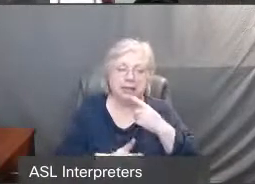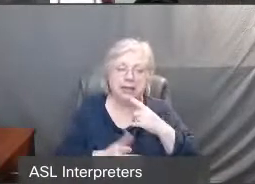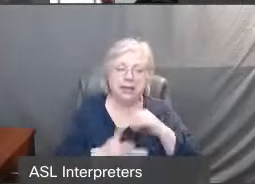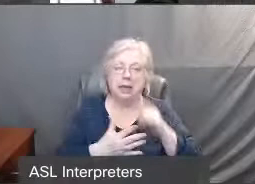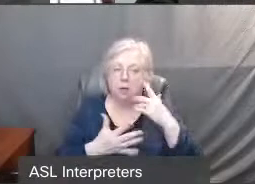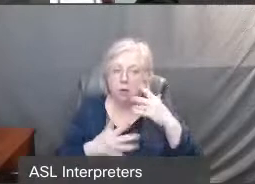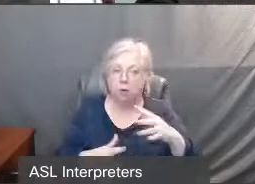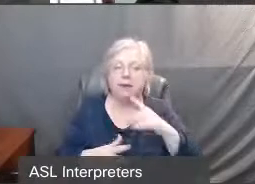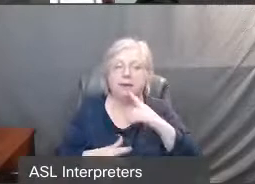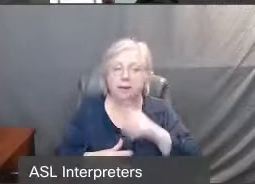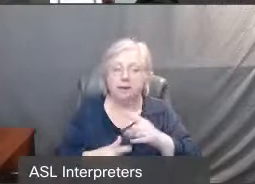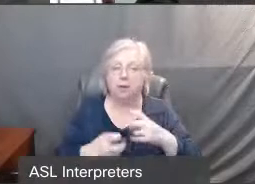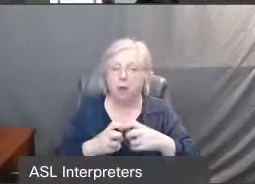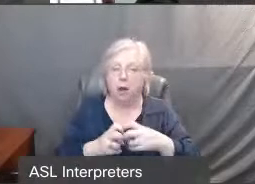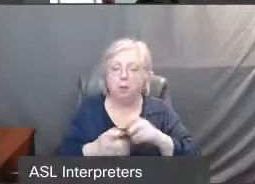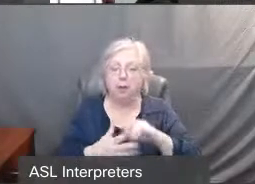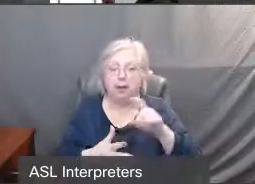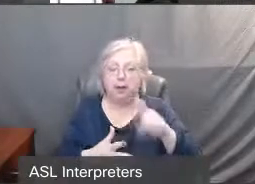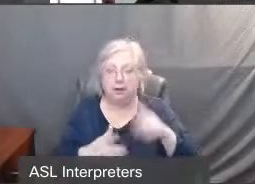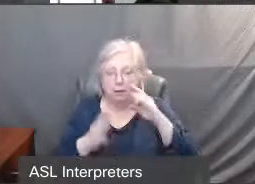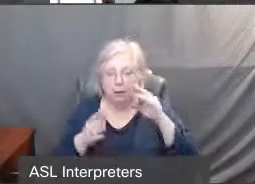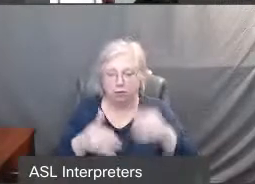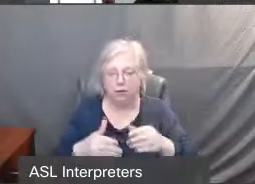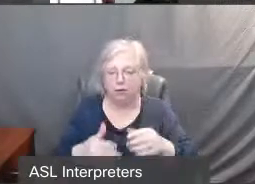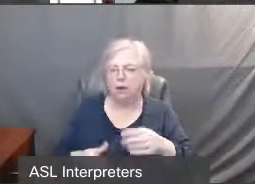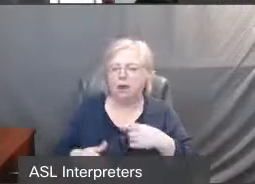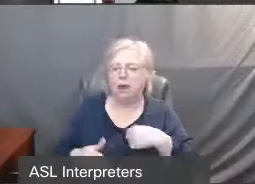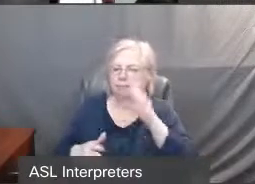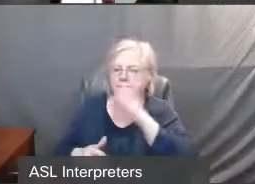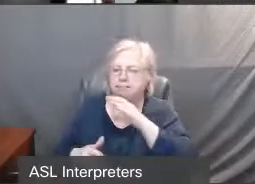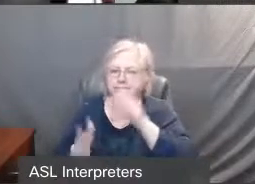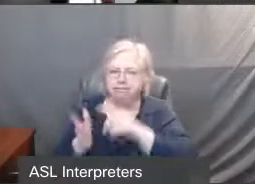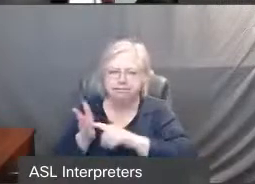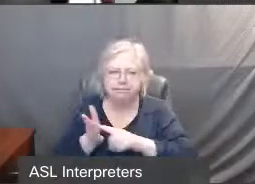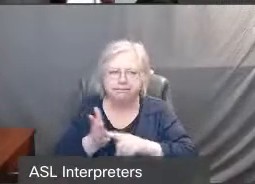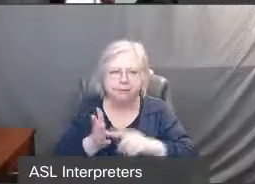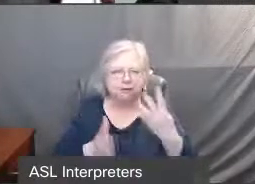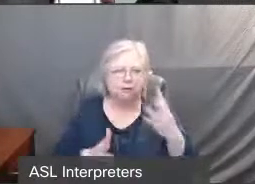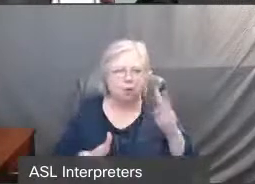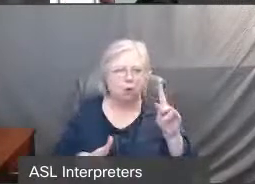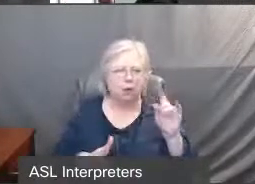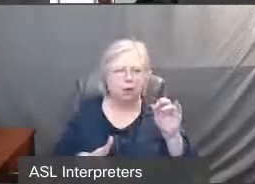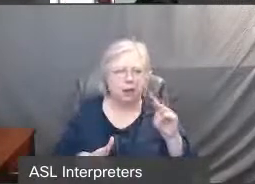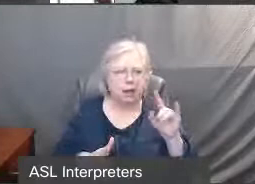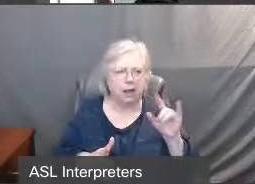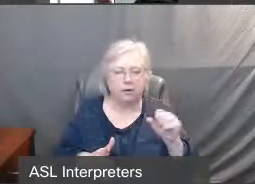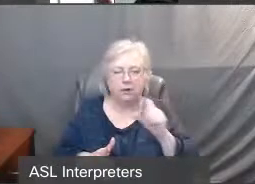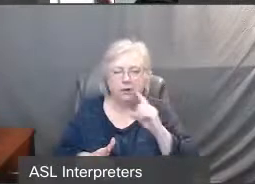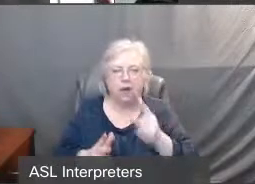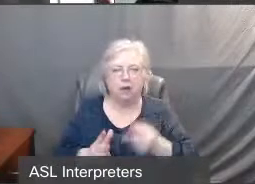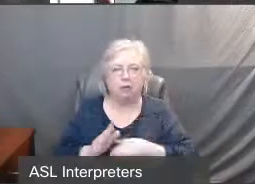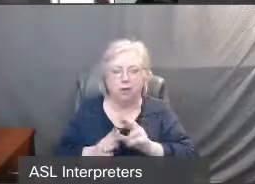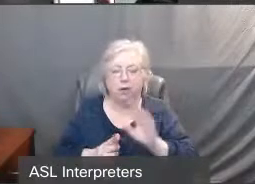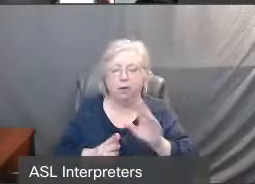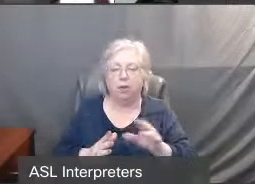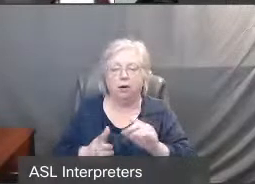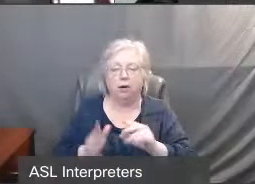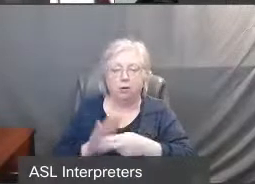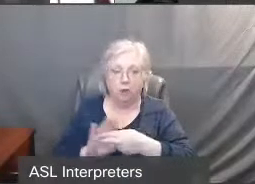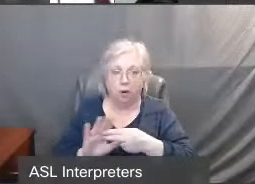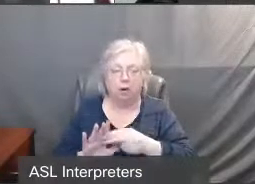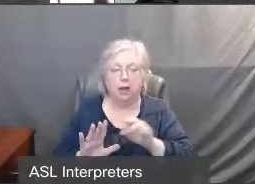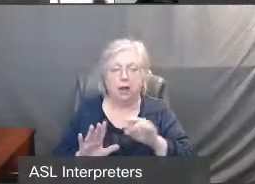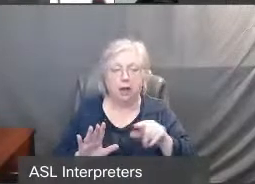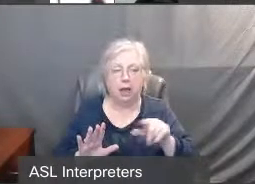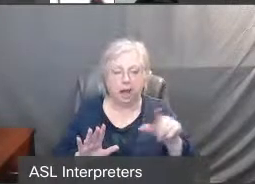addressed. I explored 4 kennels in Little Rock and North Little Rock and reviewed their zoning applications, the zoning commission